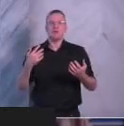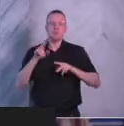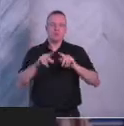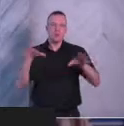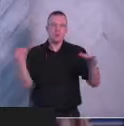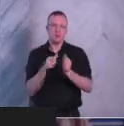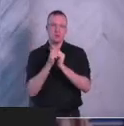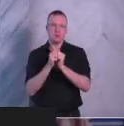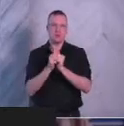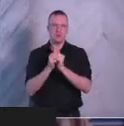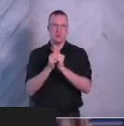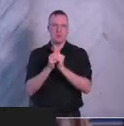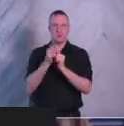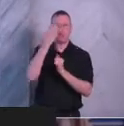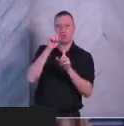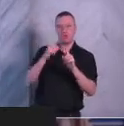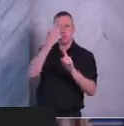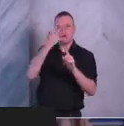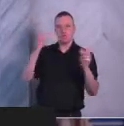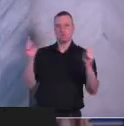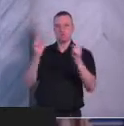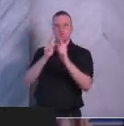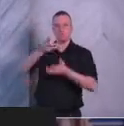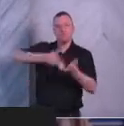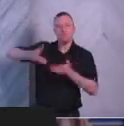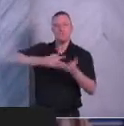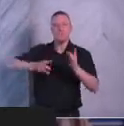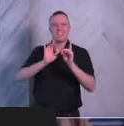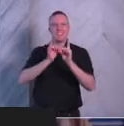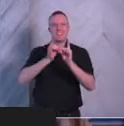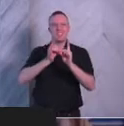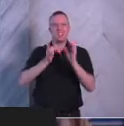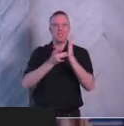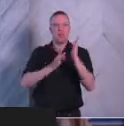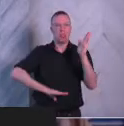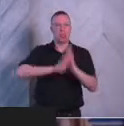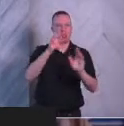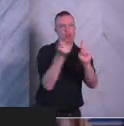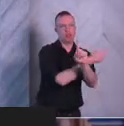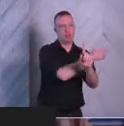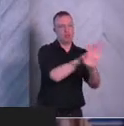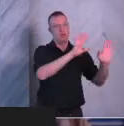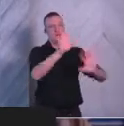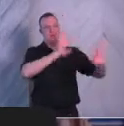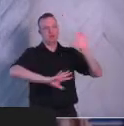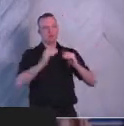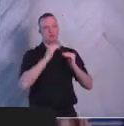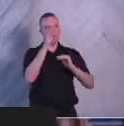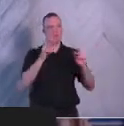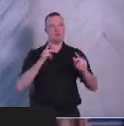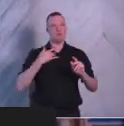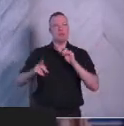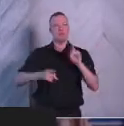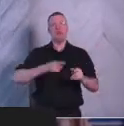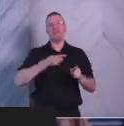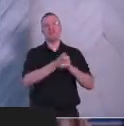in face-to-face interactions. I think digital technology has gotten out of control, and people just tend to spew all sorts of things